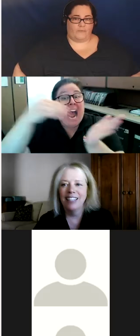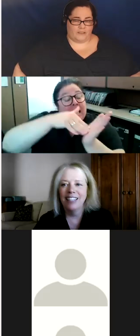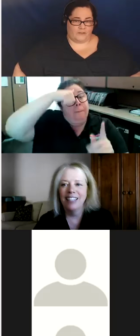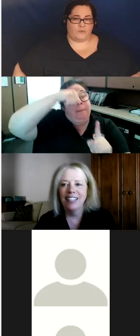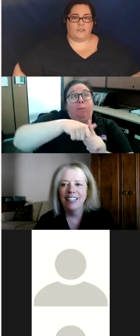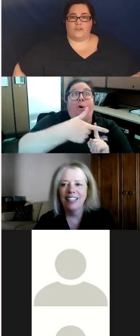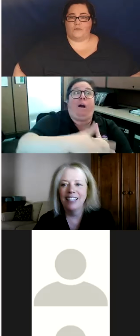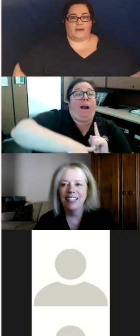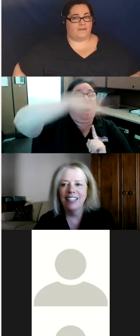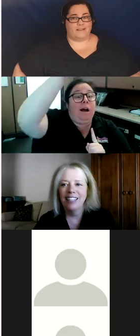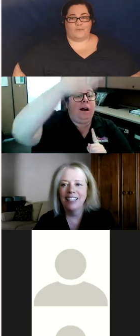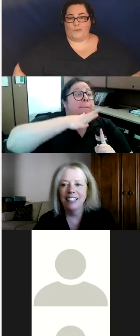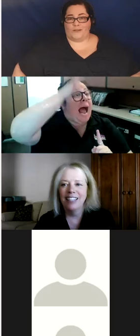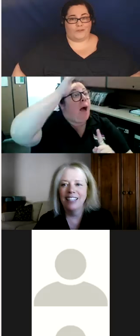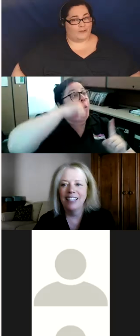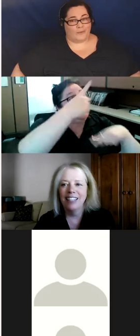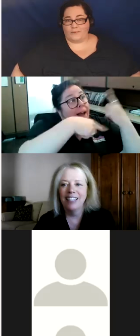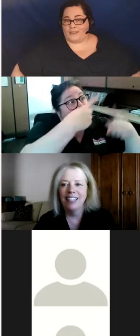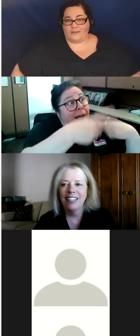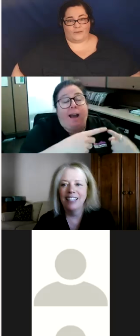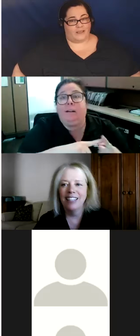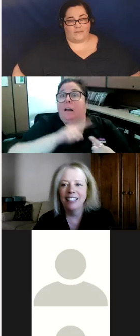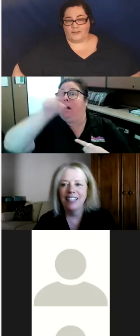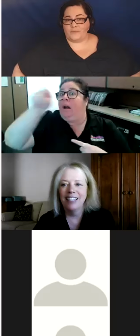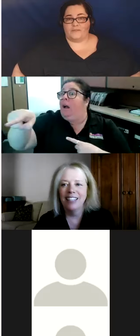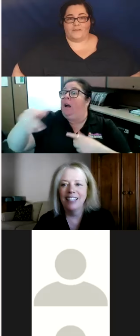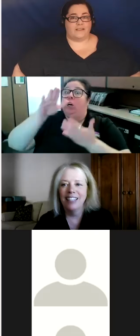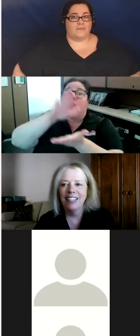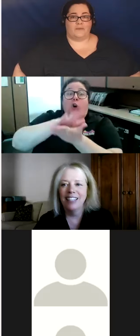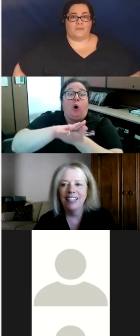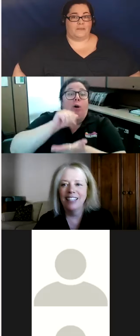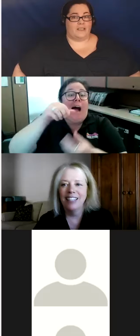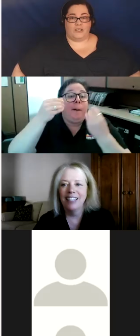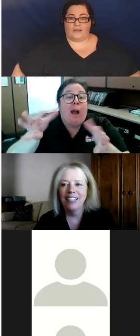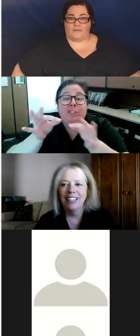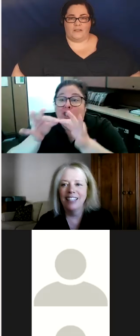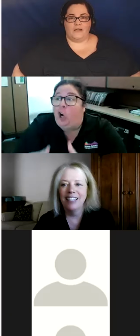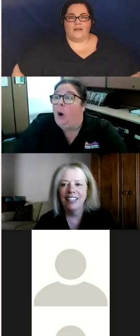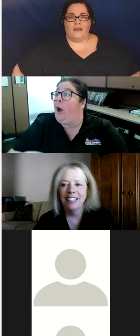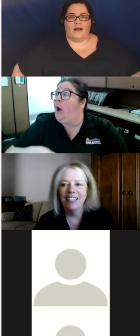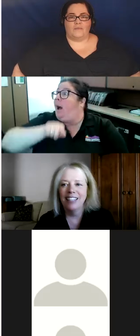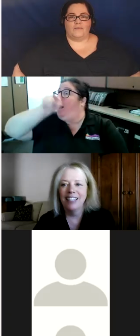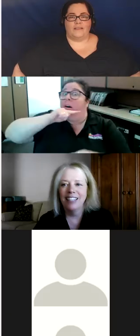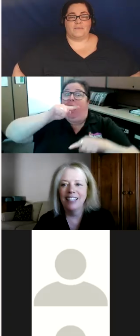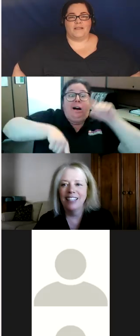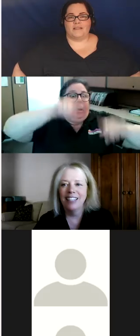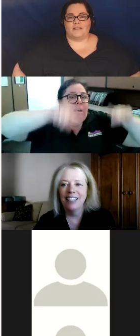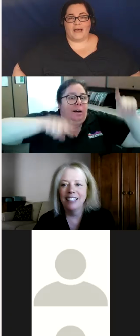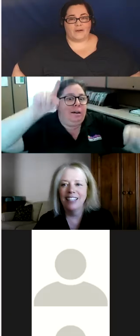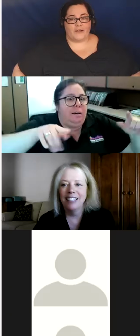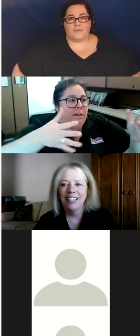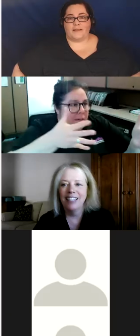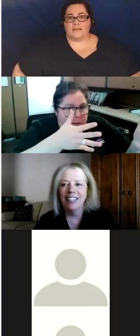deaf individuals. You might find someone with a 3rd grade reading and writing level. You might find somebody with a PhD level. It depends